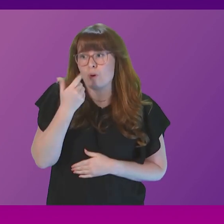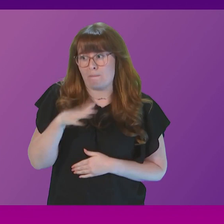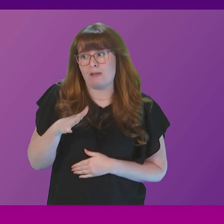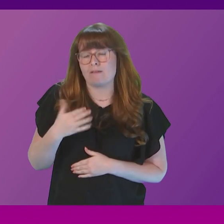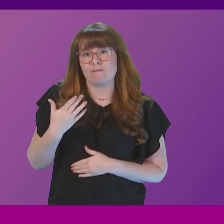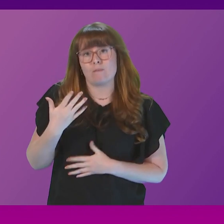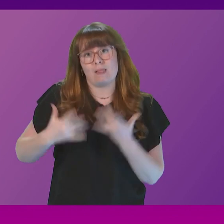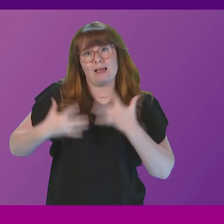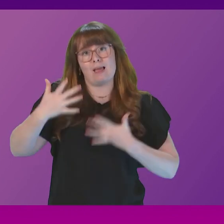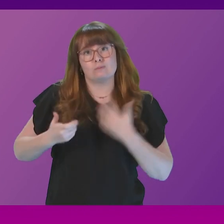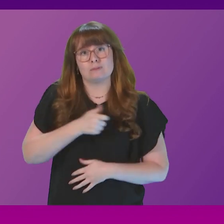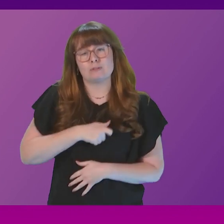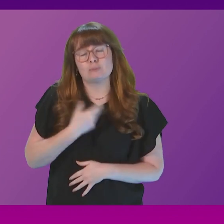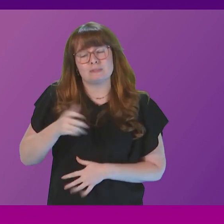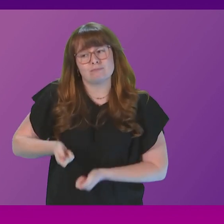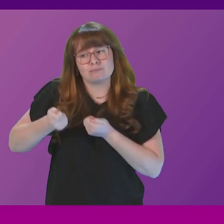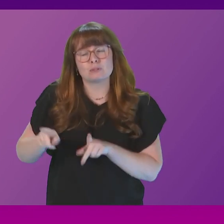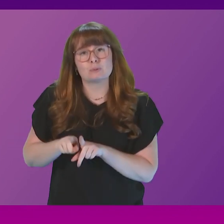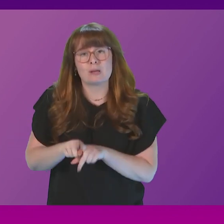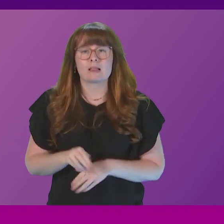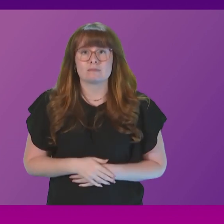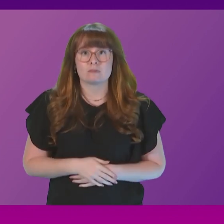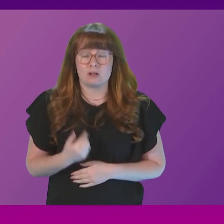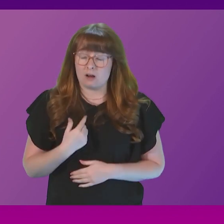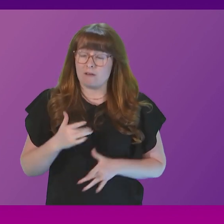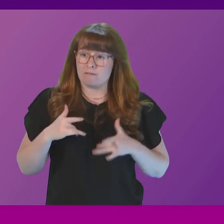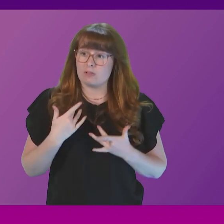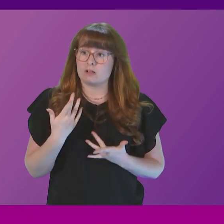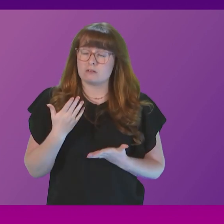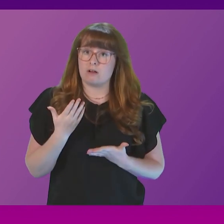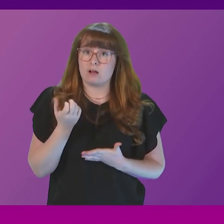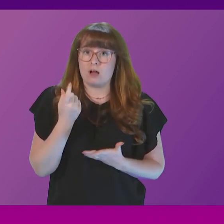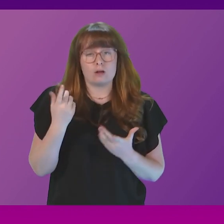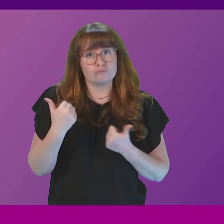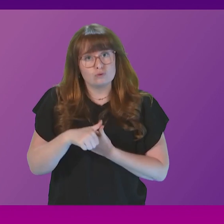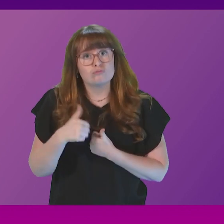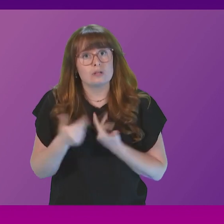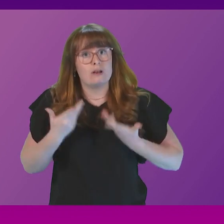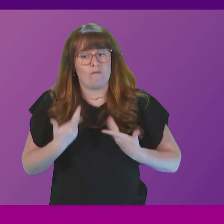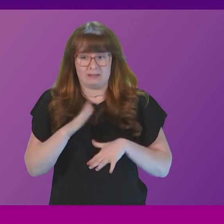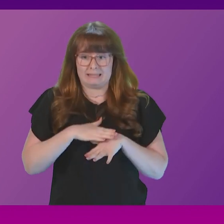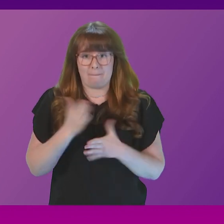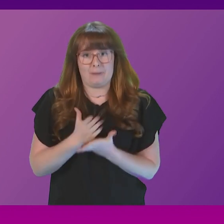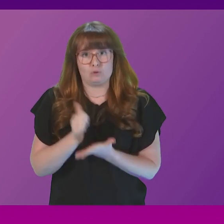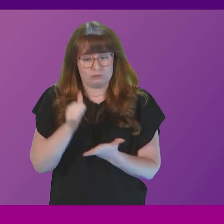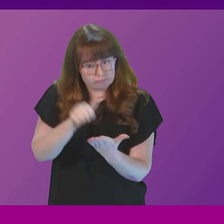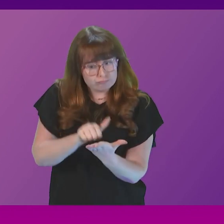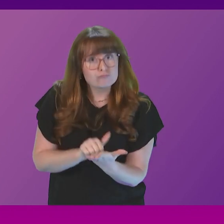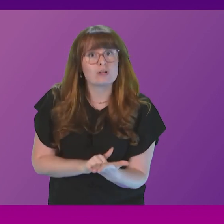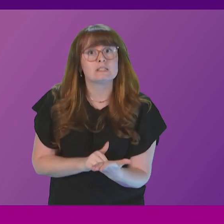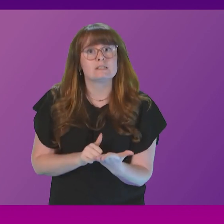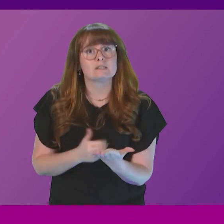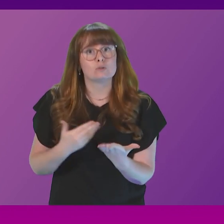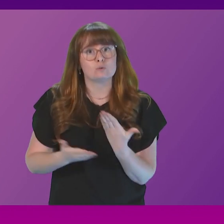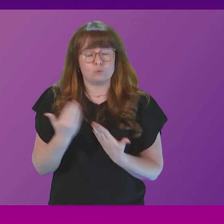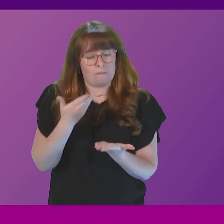the Accounts Commission. And while we appreciate that it is appropriate for time to be taken to get the new deal right, we also